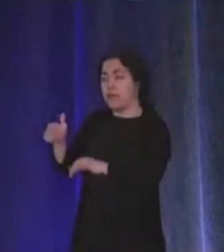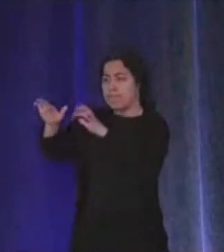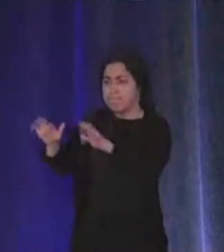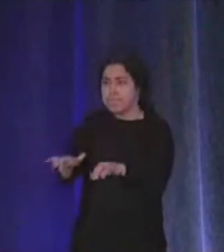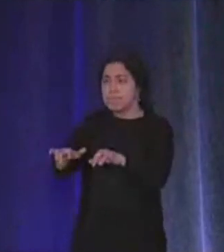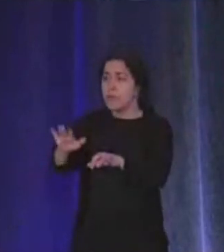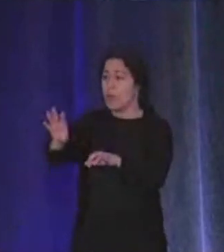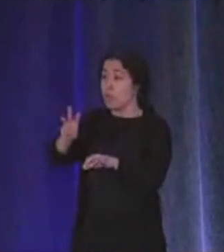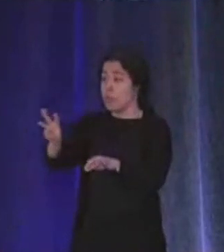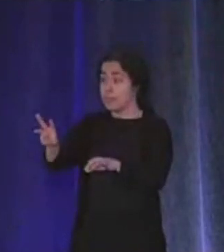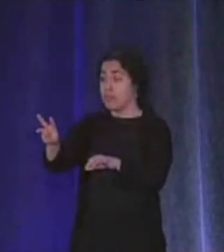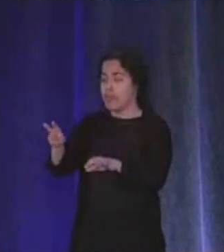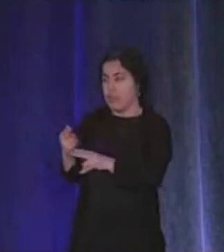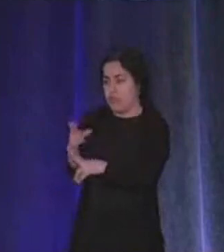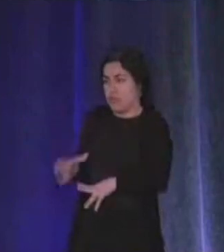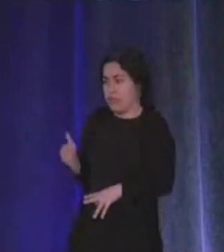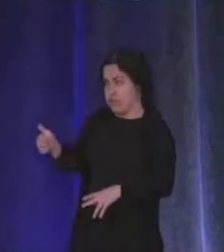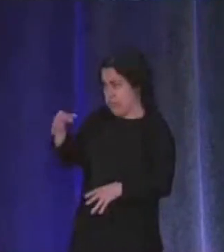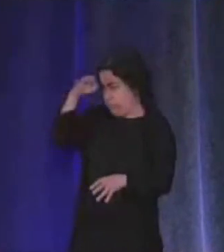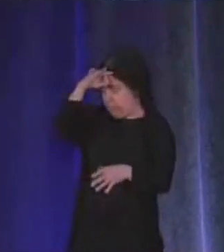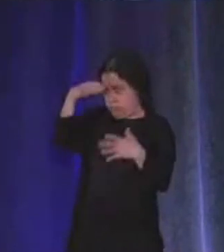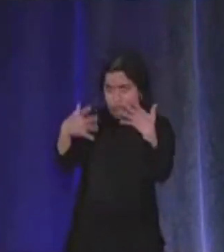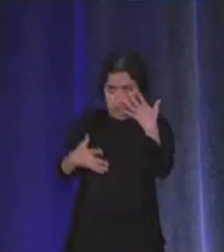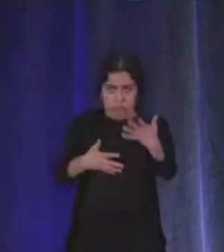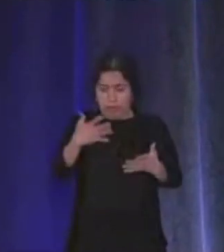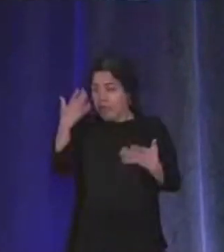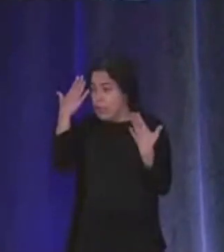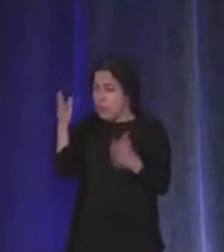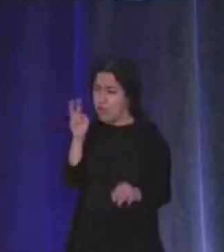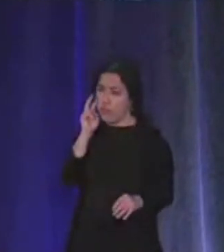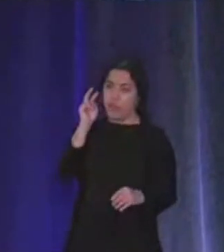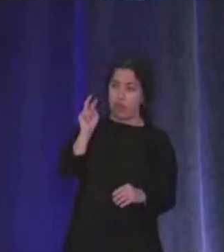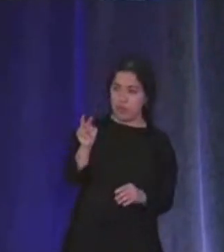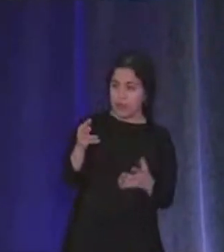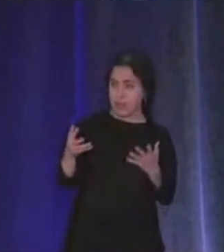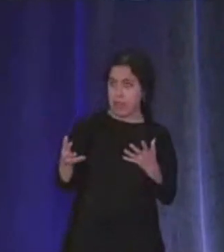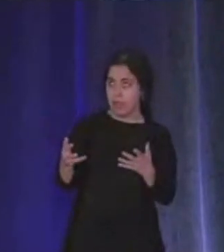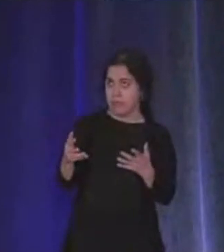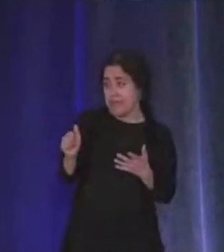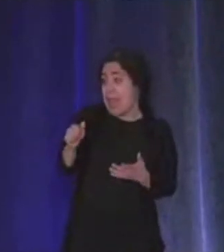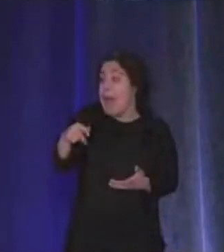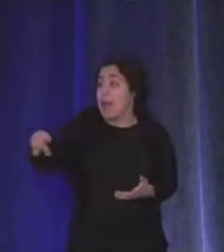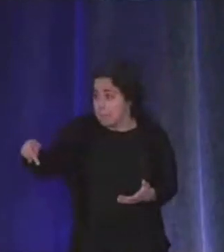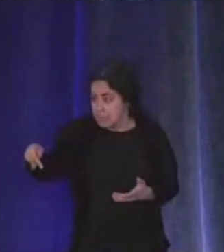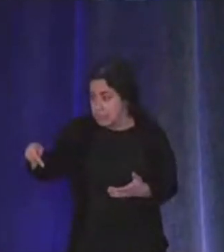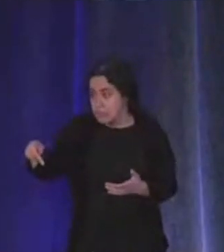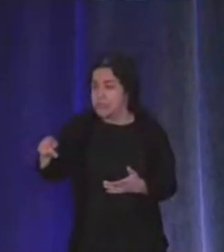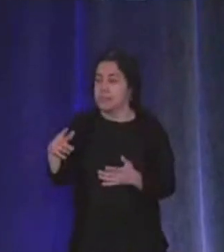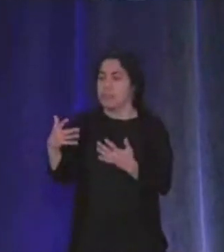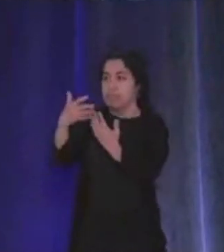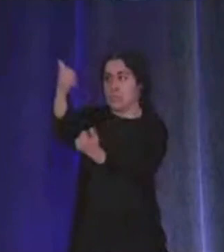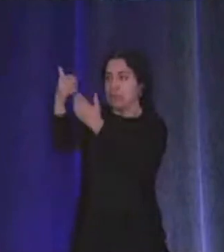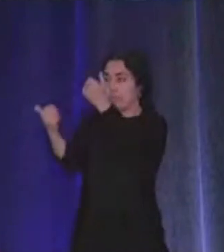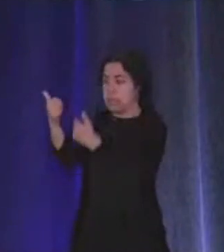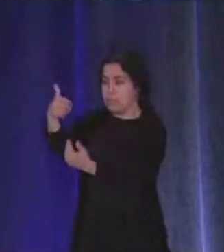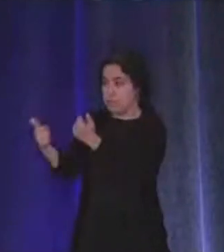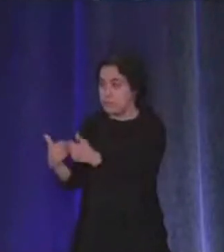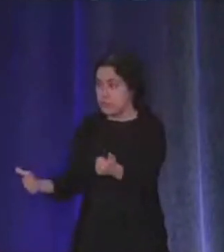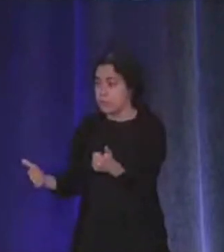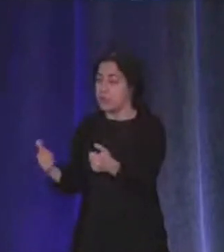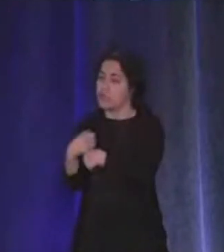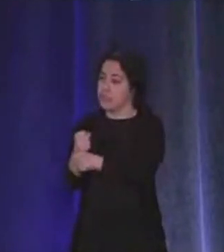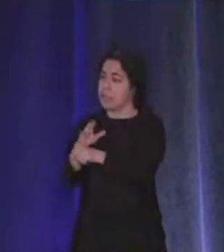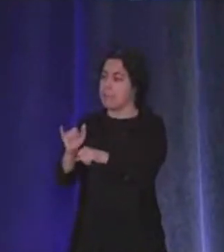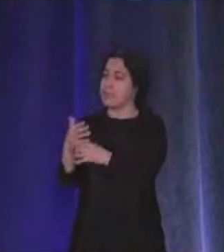website, they don't have a clue that they're actually looking at apps that are all created separately by separate teams.